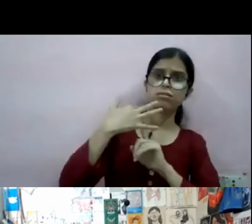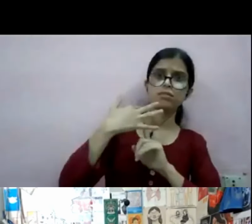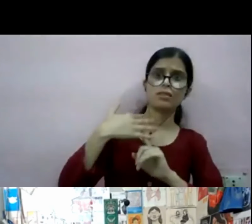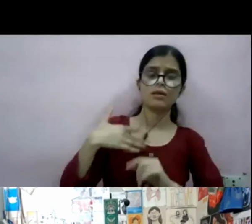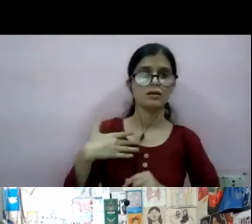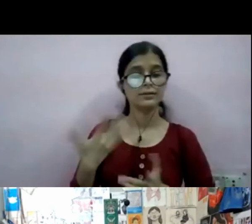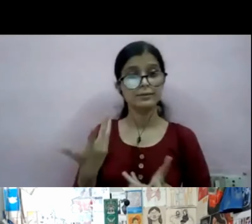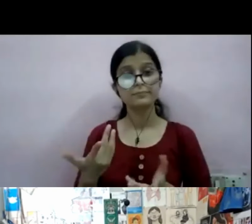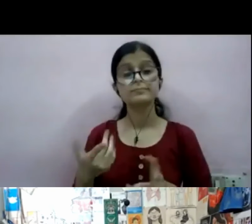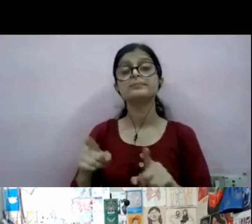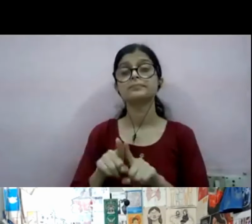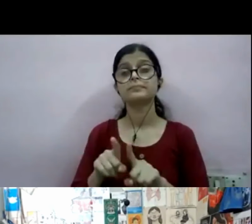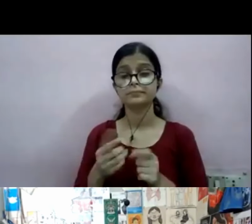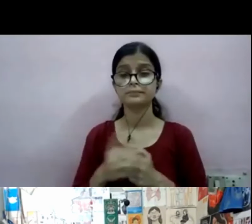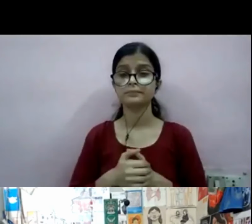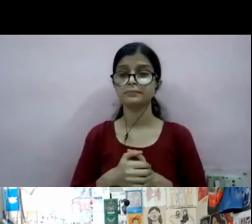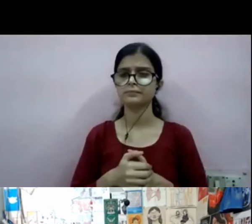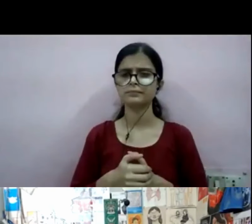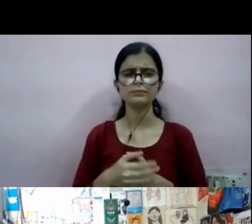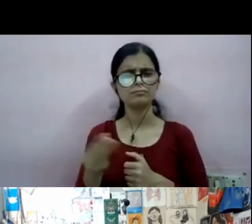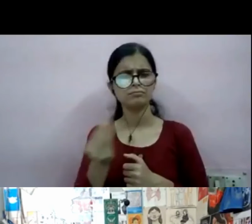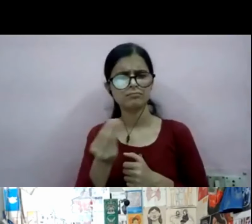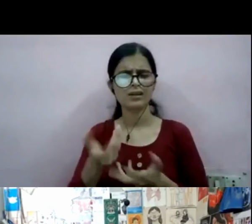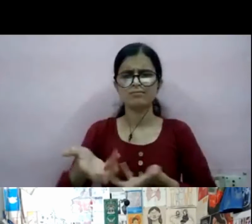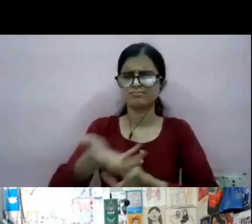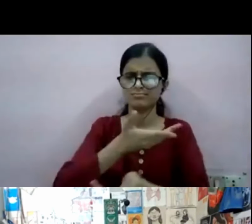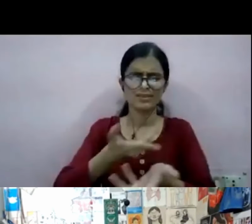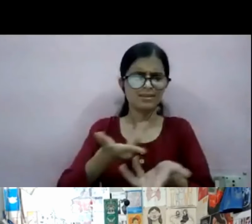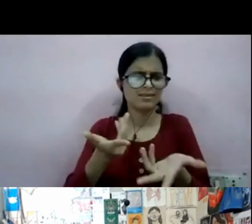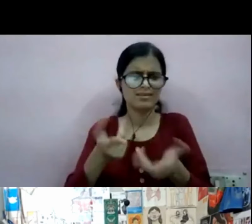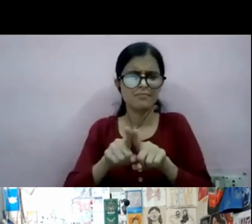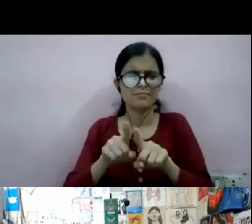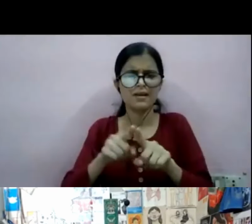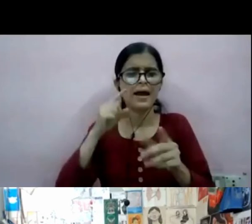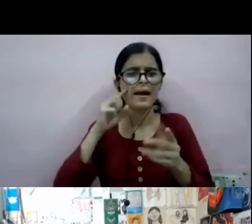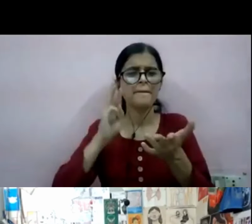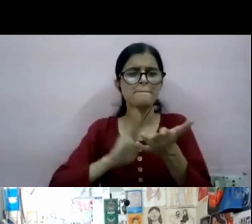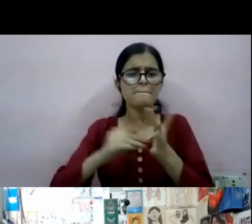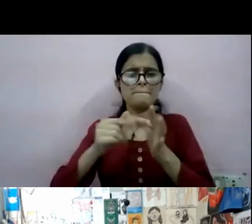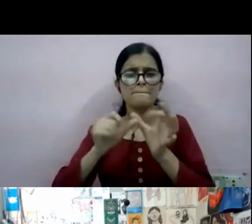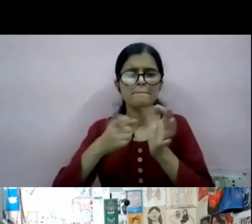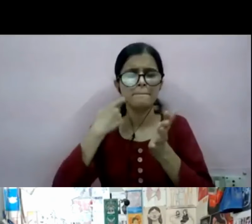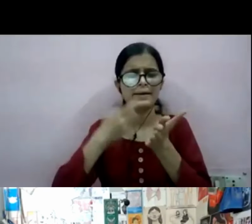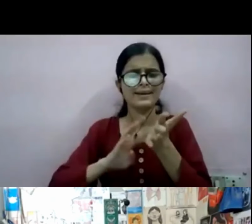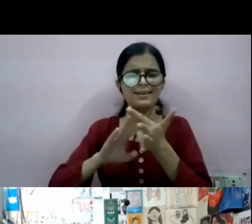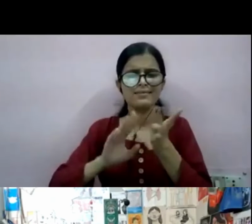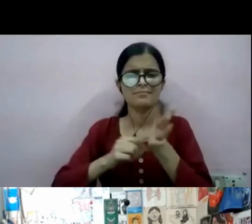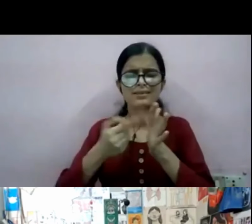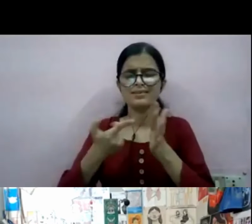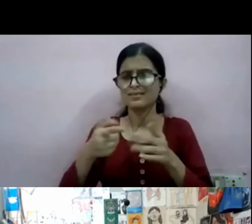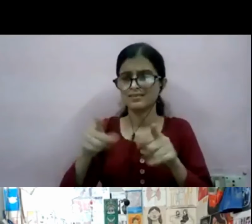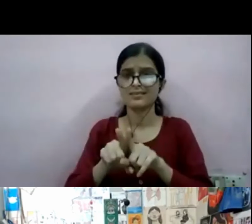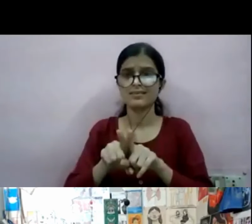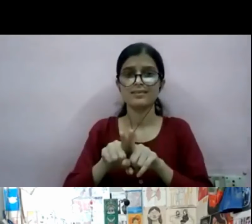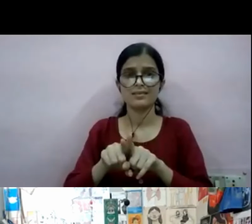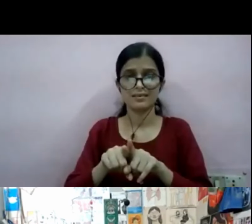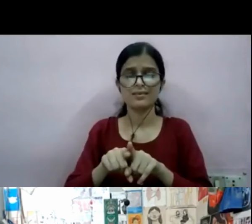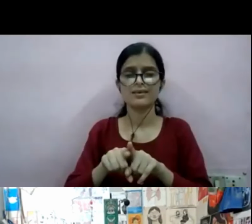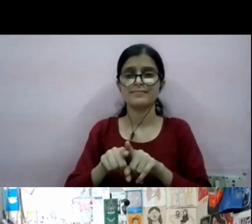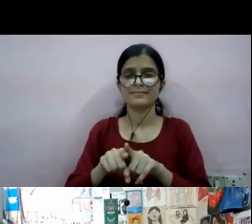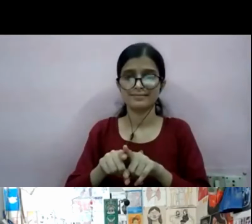a corollary in disability discussions about pain and impairment that we had in the first session today. And Tobin Sivers argues for